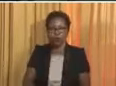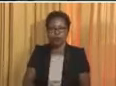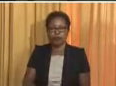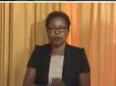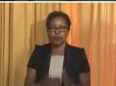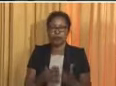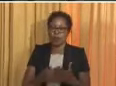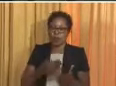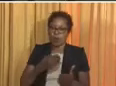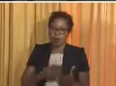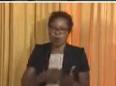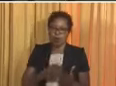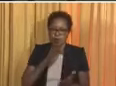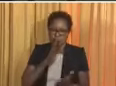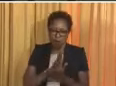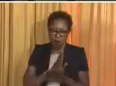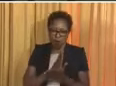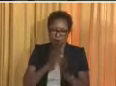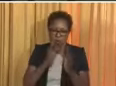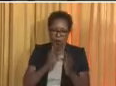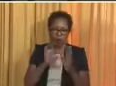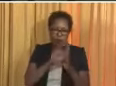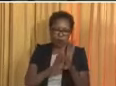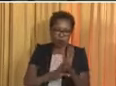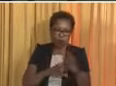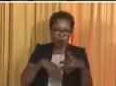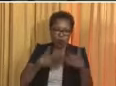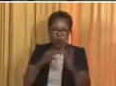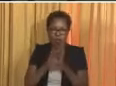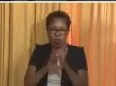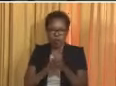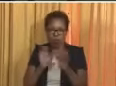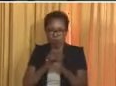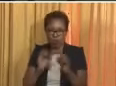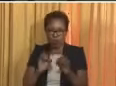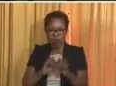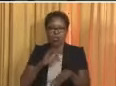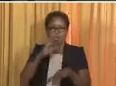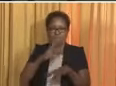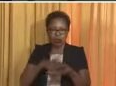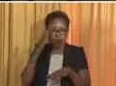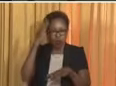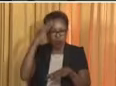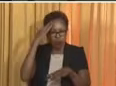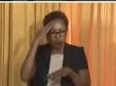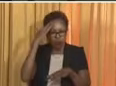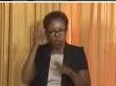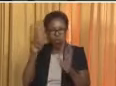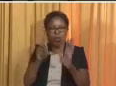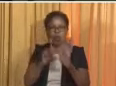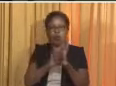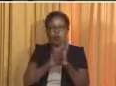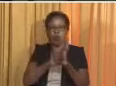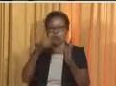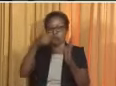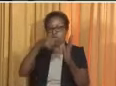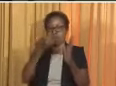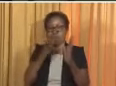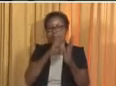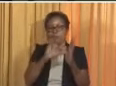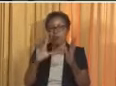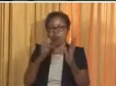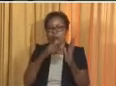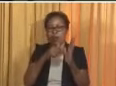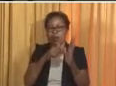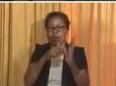unconstitutionality of the second schedule, it is important to interrogate the legal standing of the impugned bill. In Black's Law